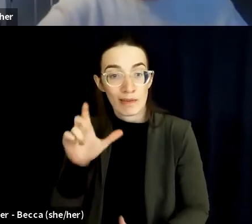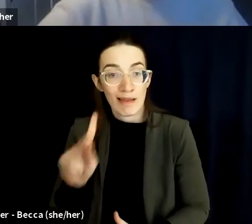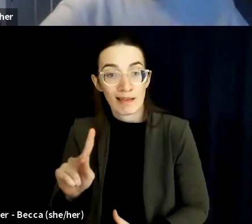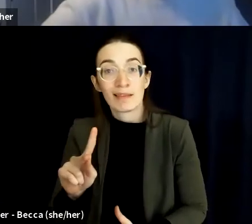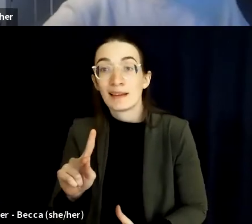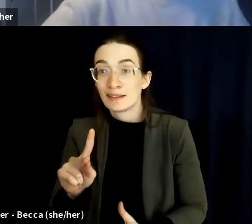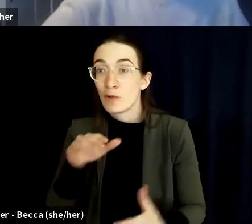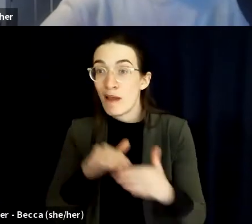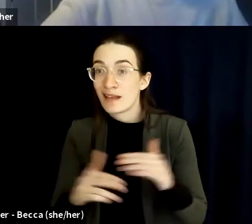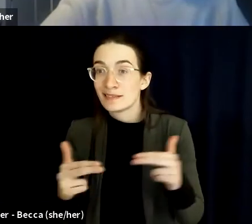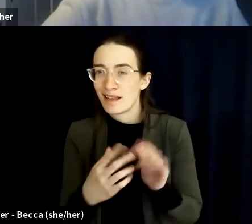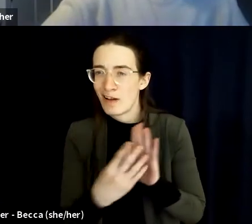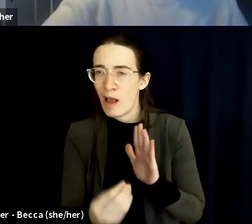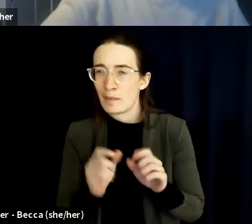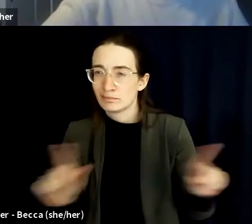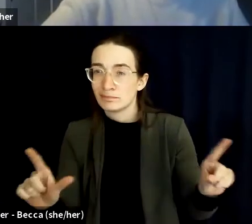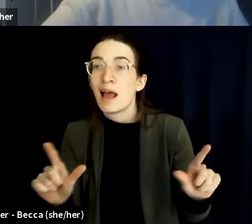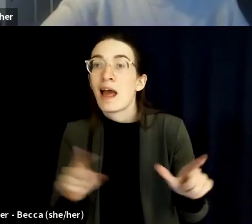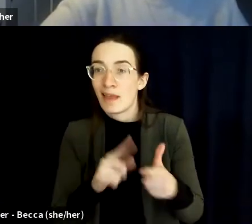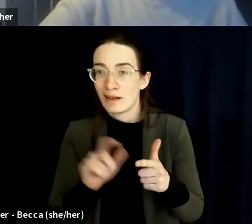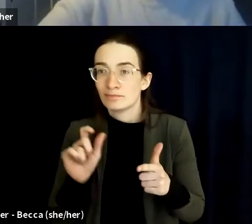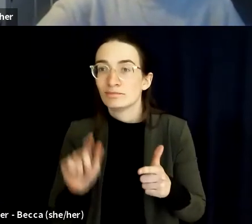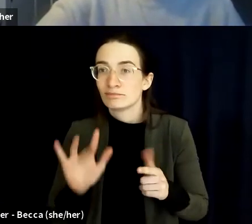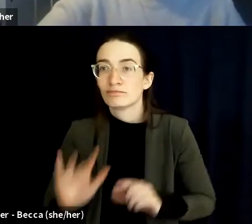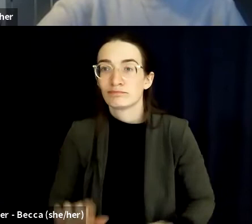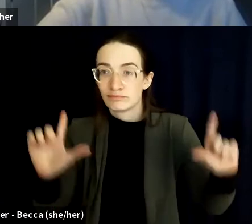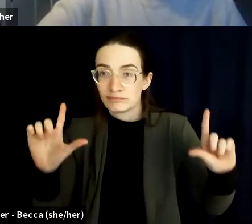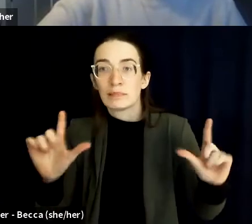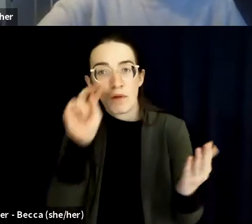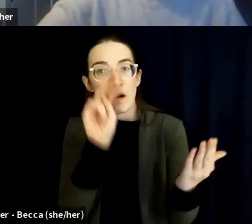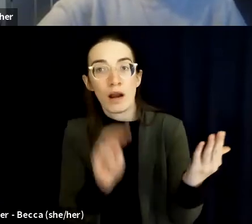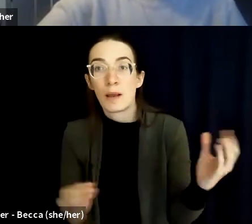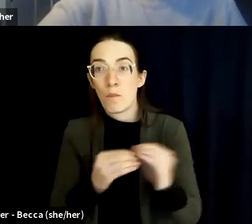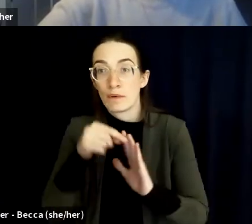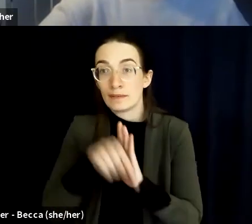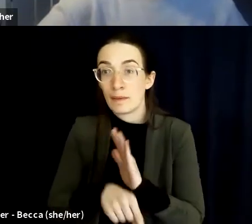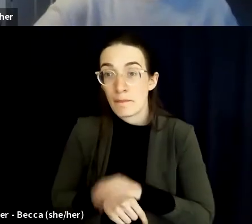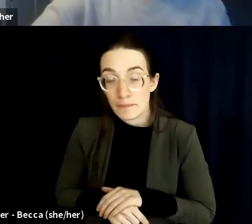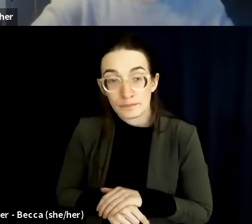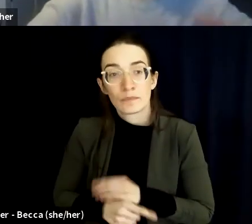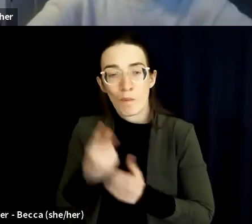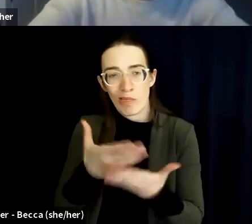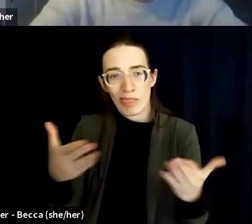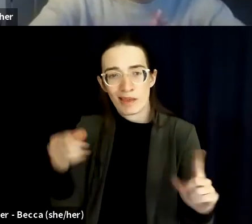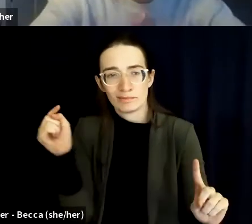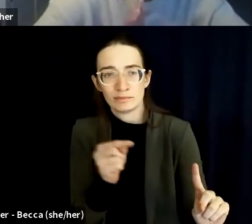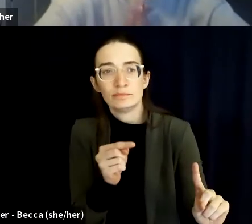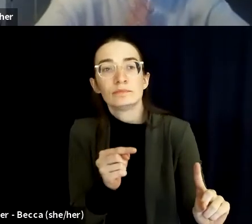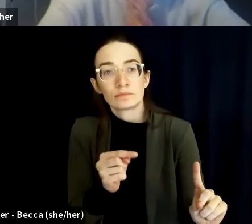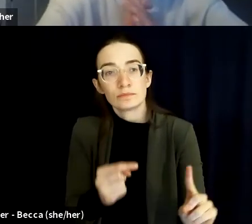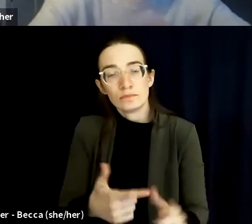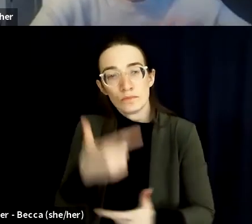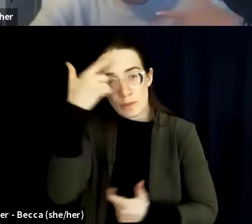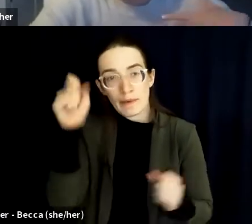to the slides. But something that I talk about in that is, trauma can impact